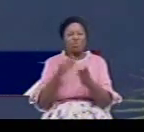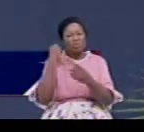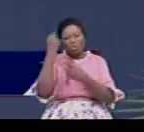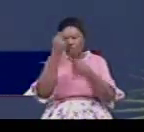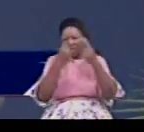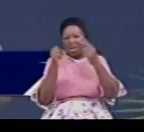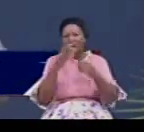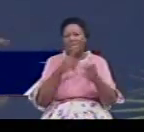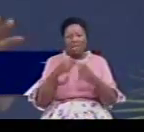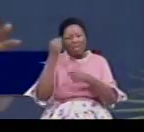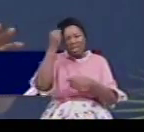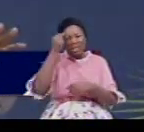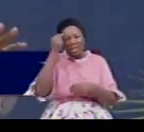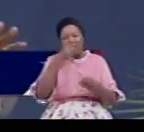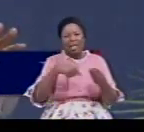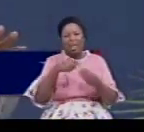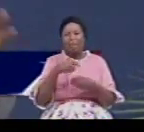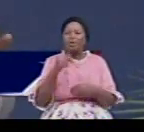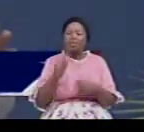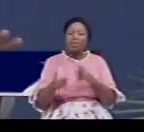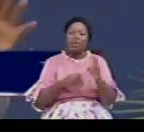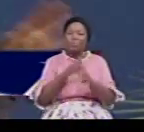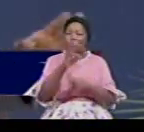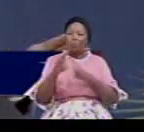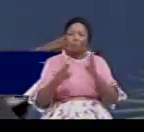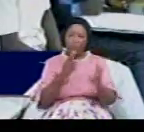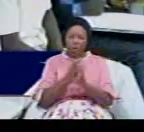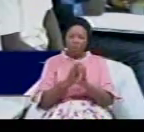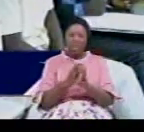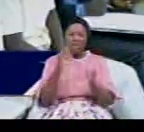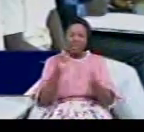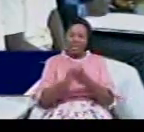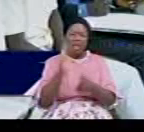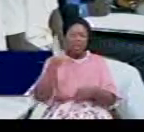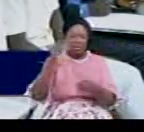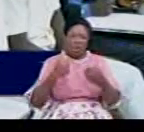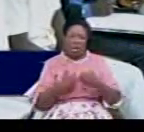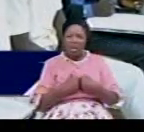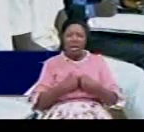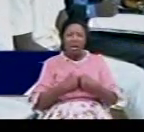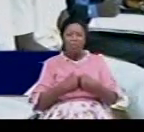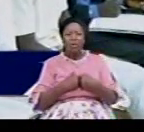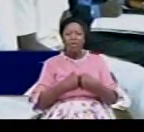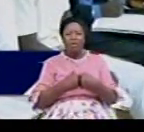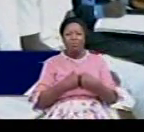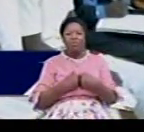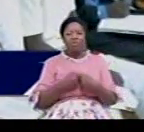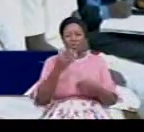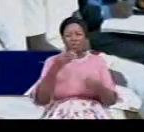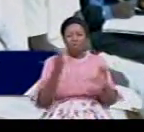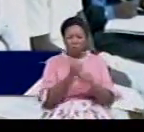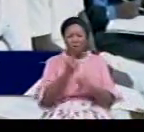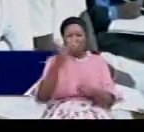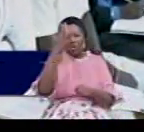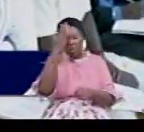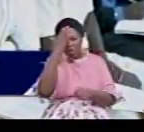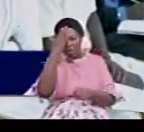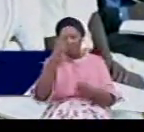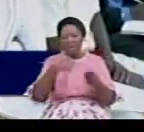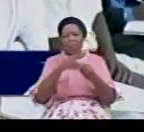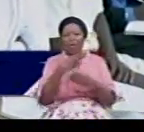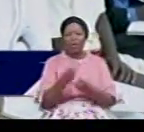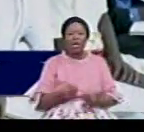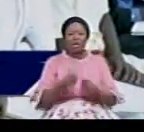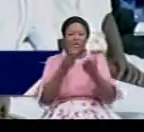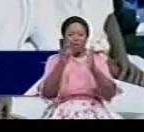think about the world that should have got knowledge about the atonement. And